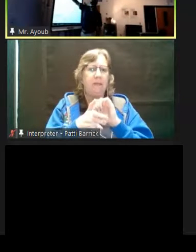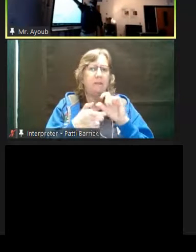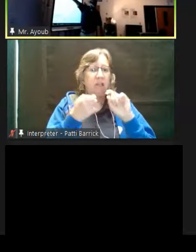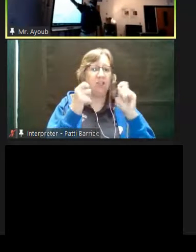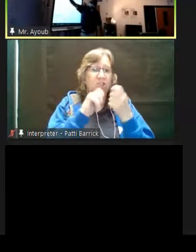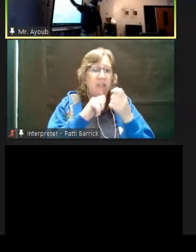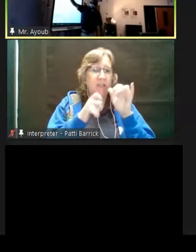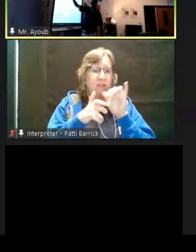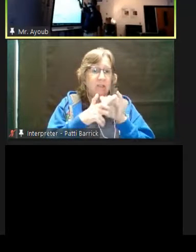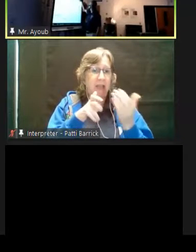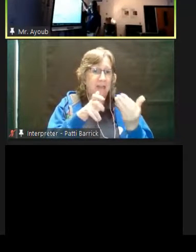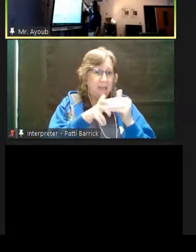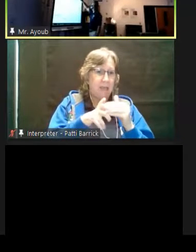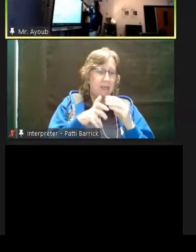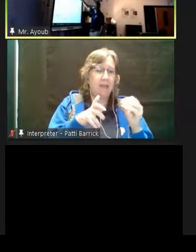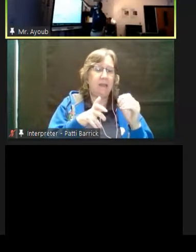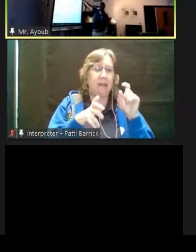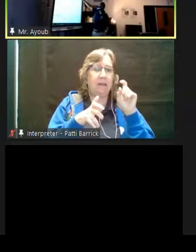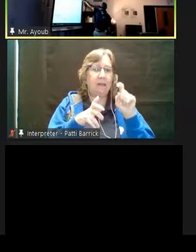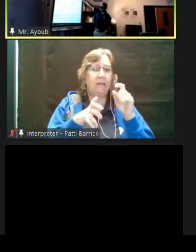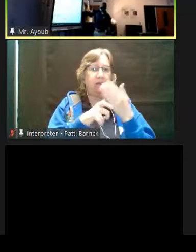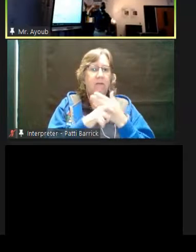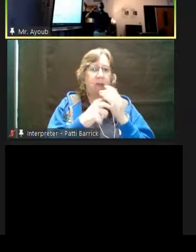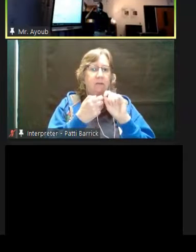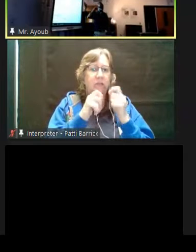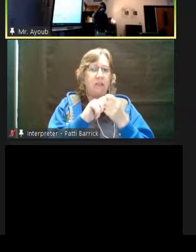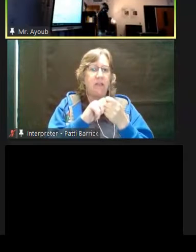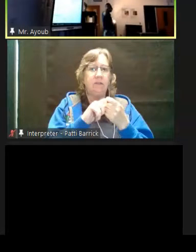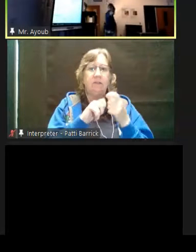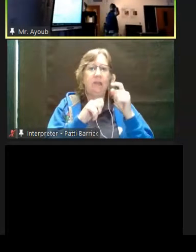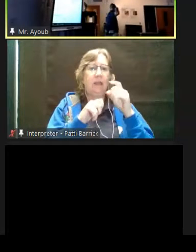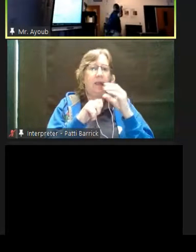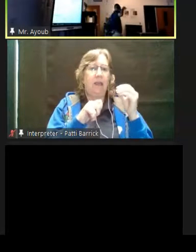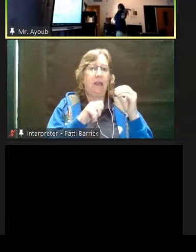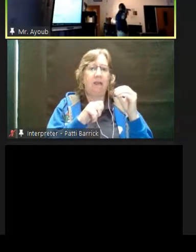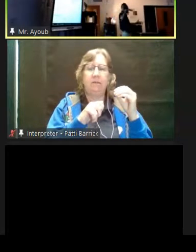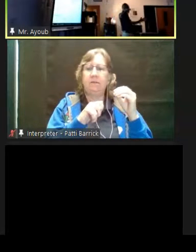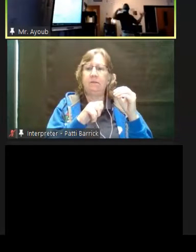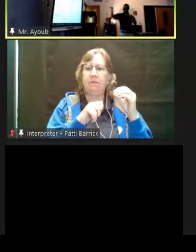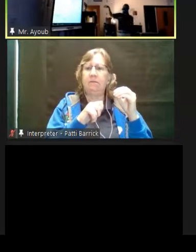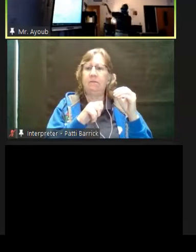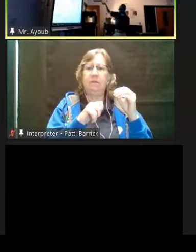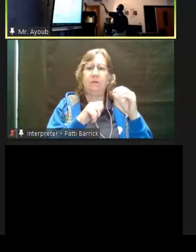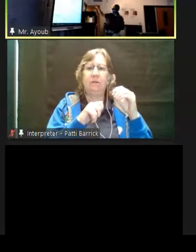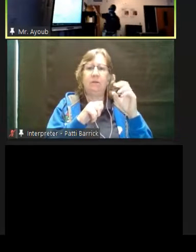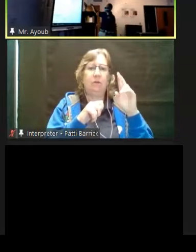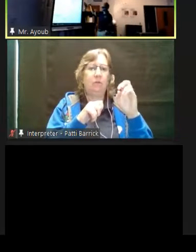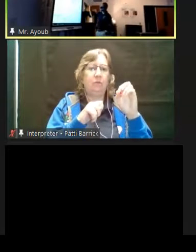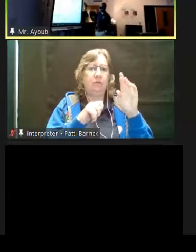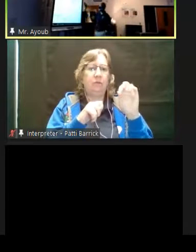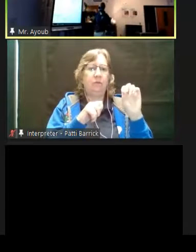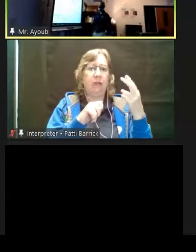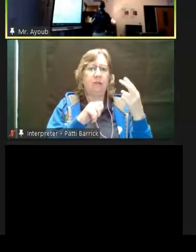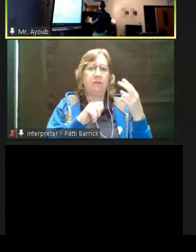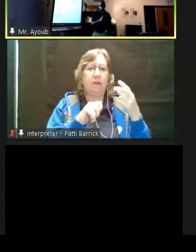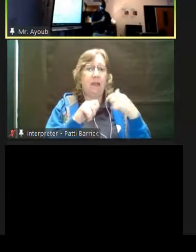and hit file, save, and refresh, and you will see the name of the page. So I'm doing this way for you guys